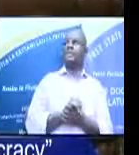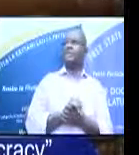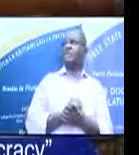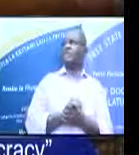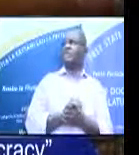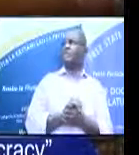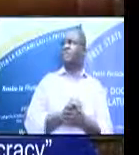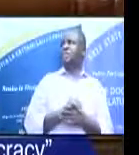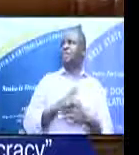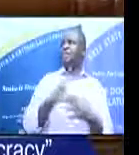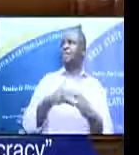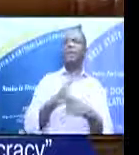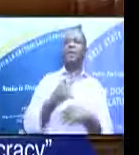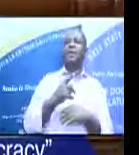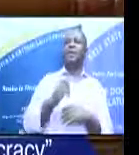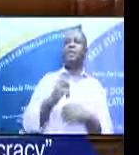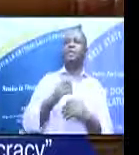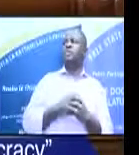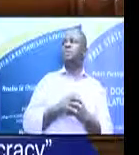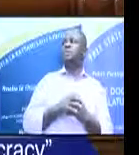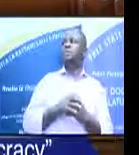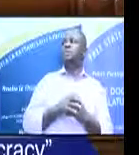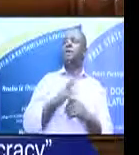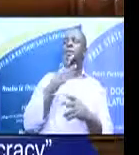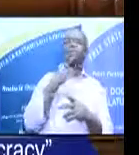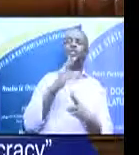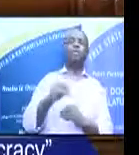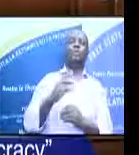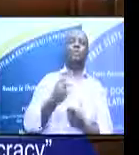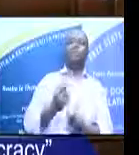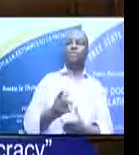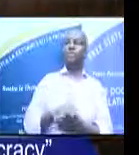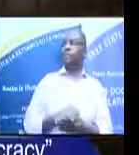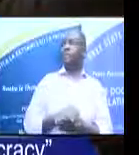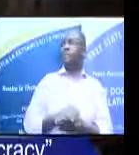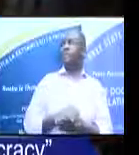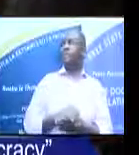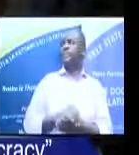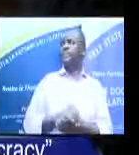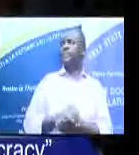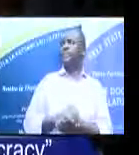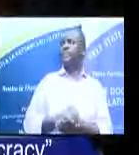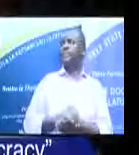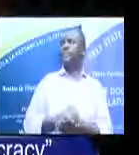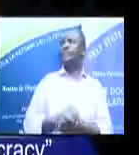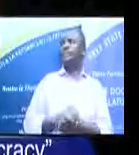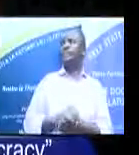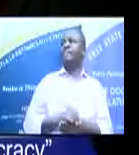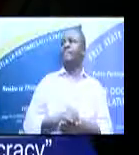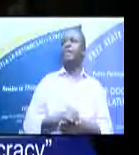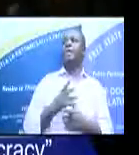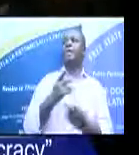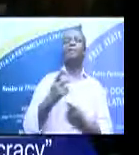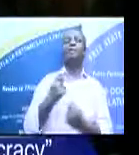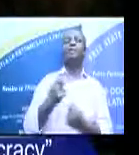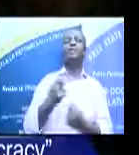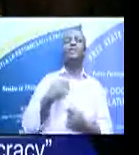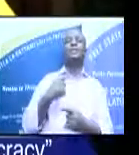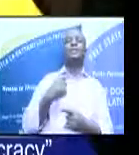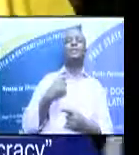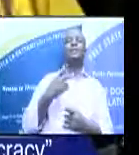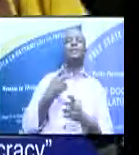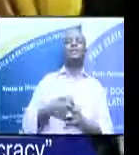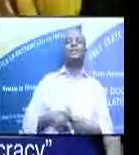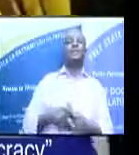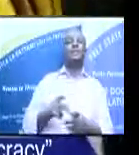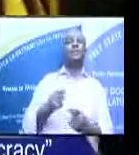Honorable Khakau, stop doing that. You are making it difficult to work. You